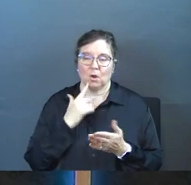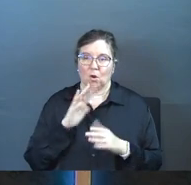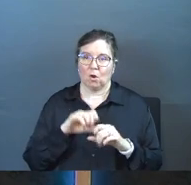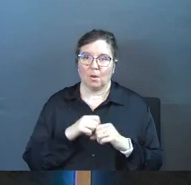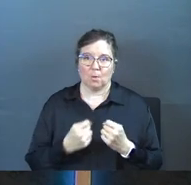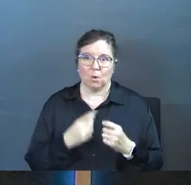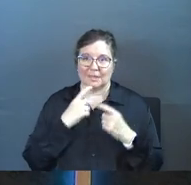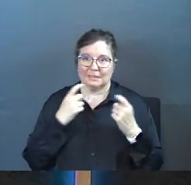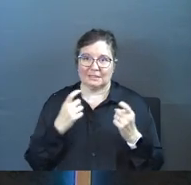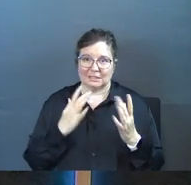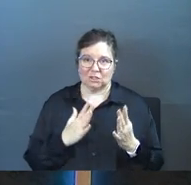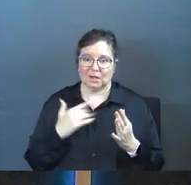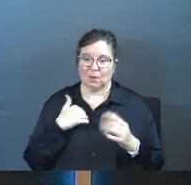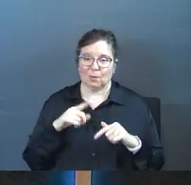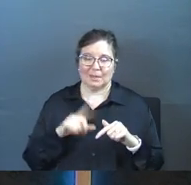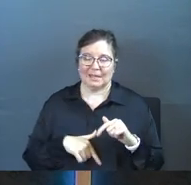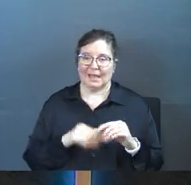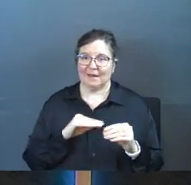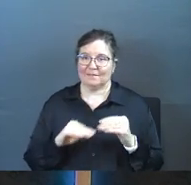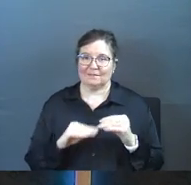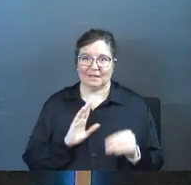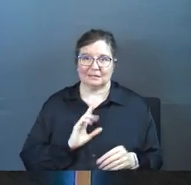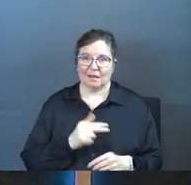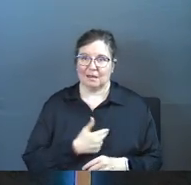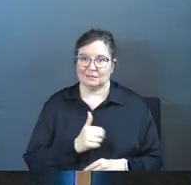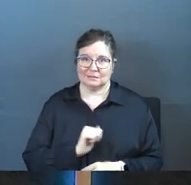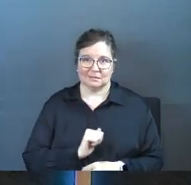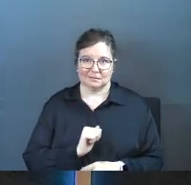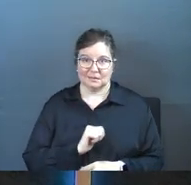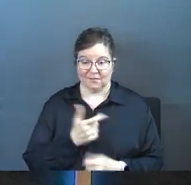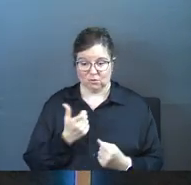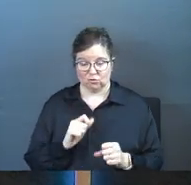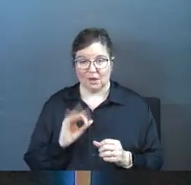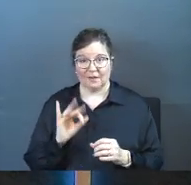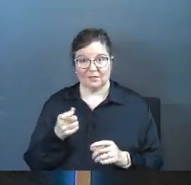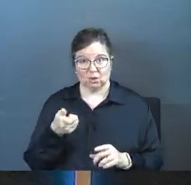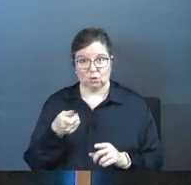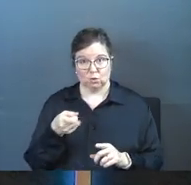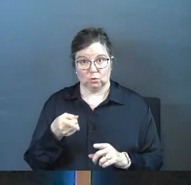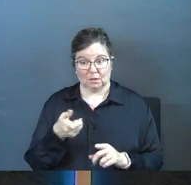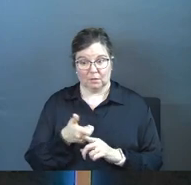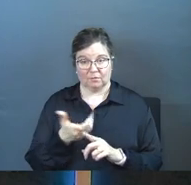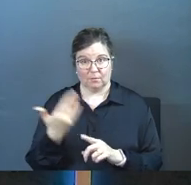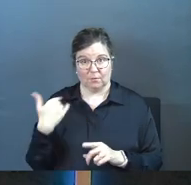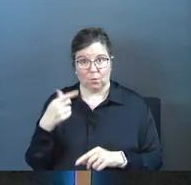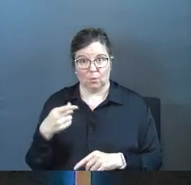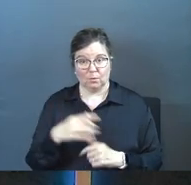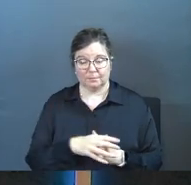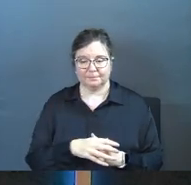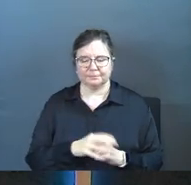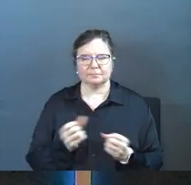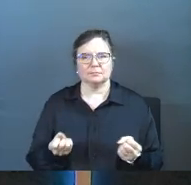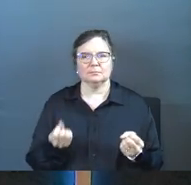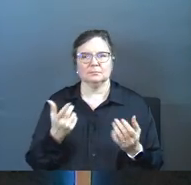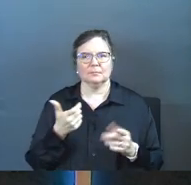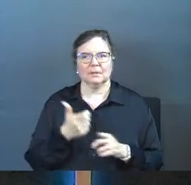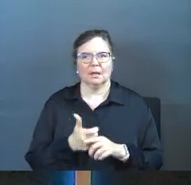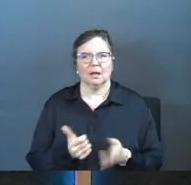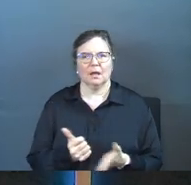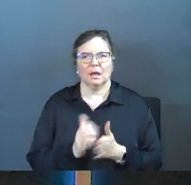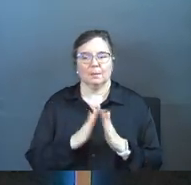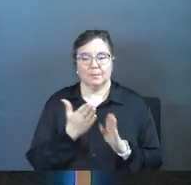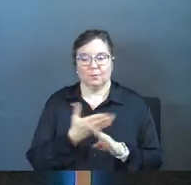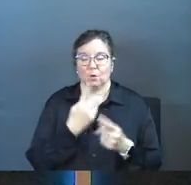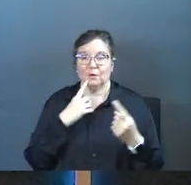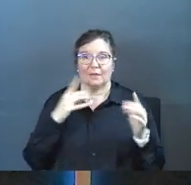all broken sinners and we can't fix us. You ever tried to fix you before? How many self-help books